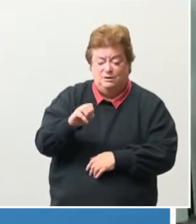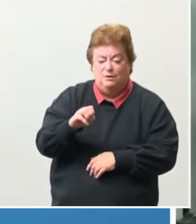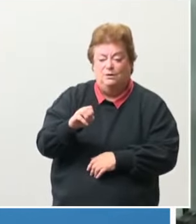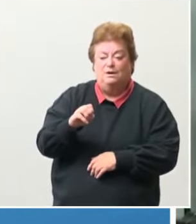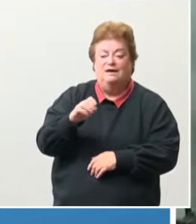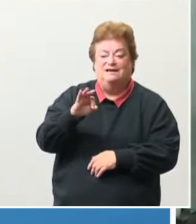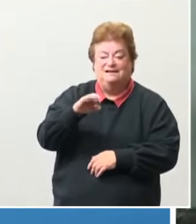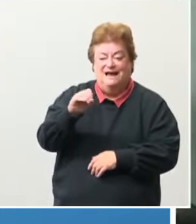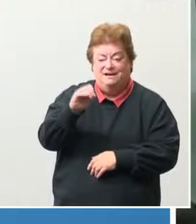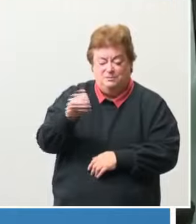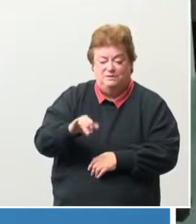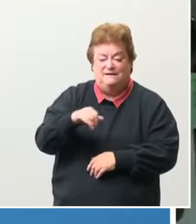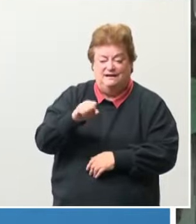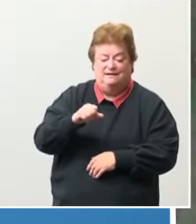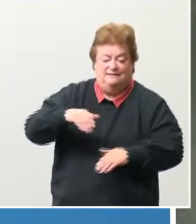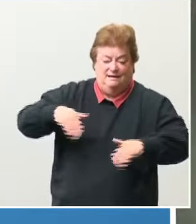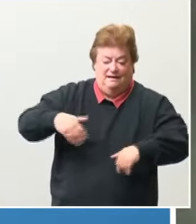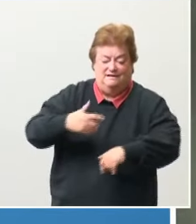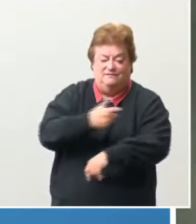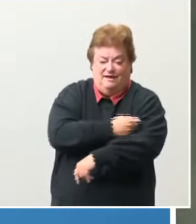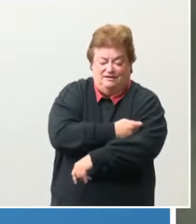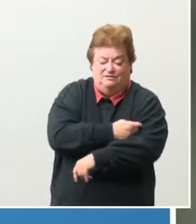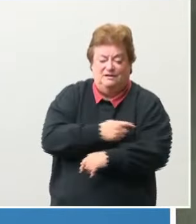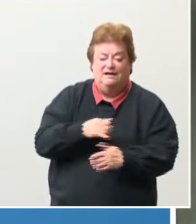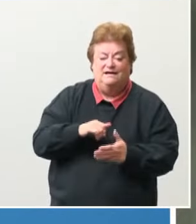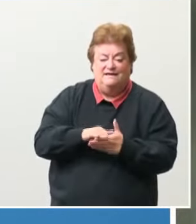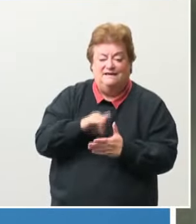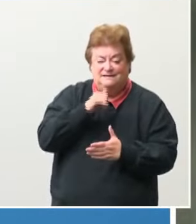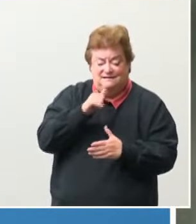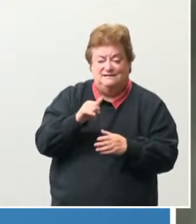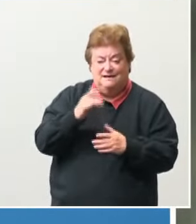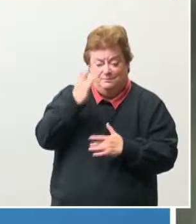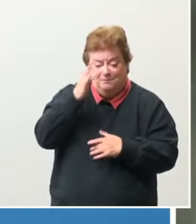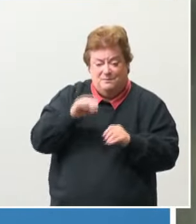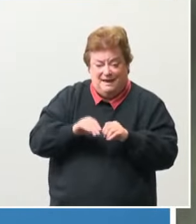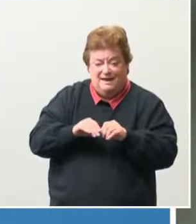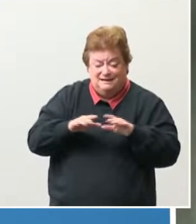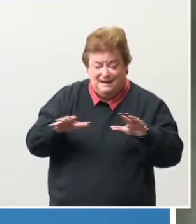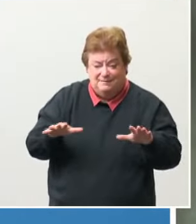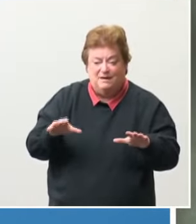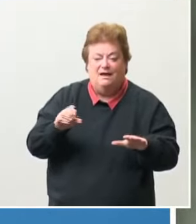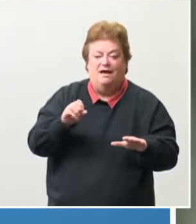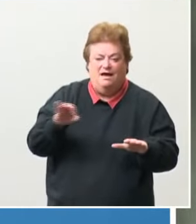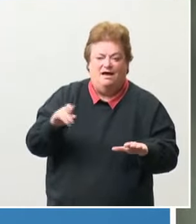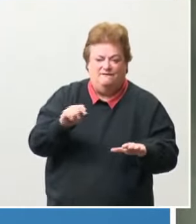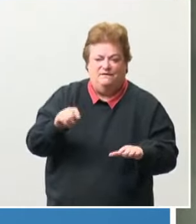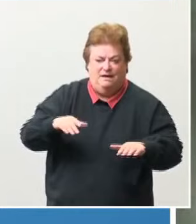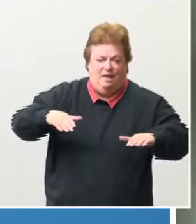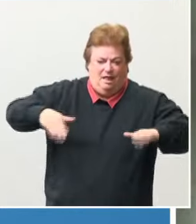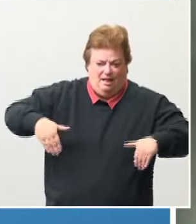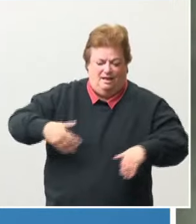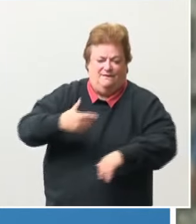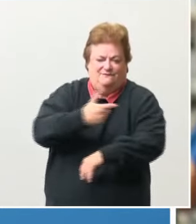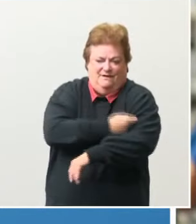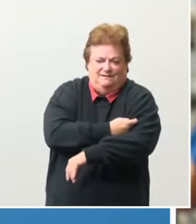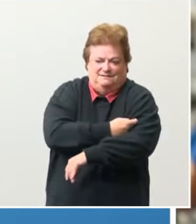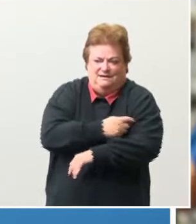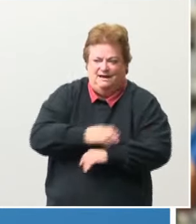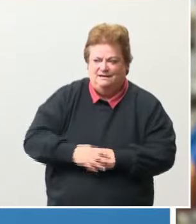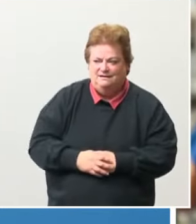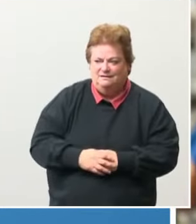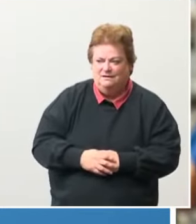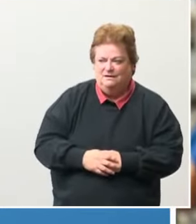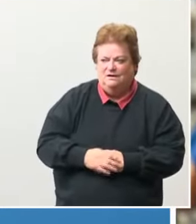This continues to be a pandemic and a crisis primarily of the unvaccinated. What's also the same is that all of our